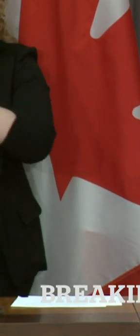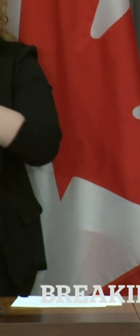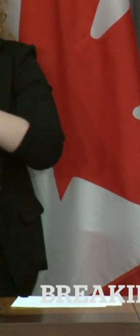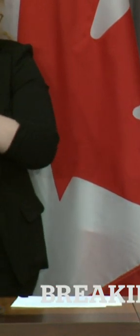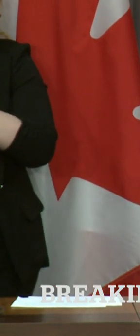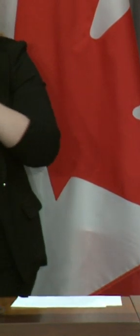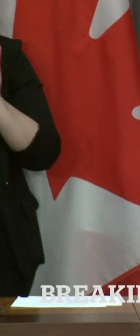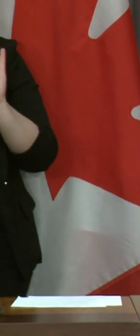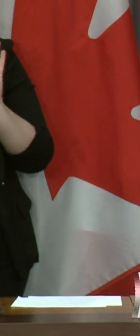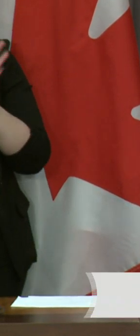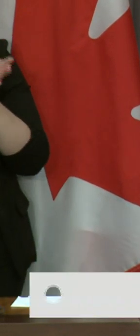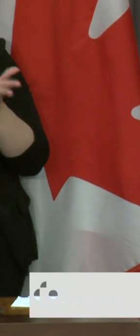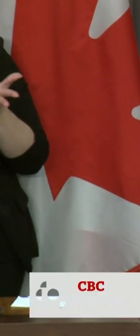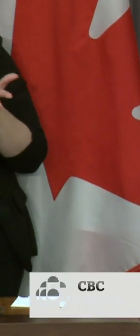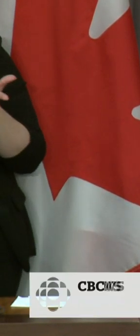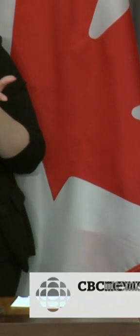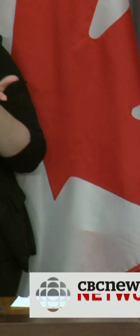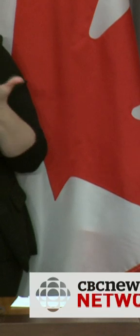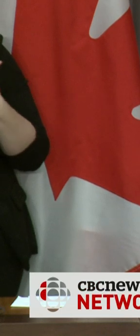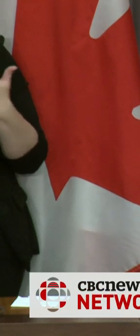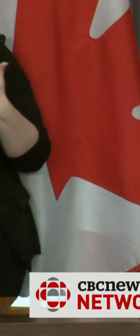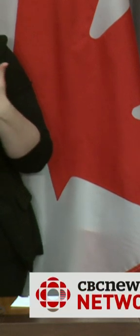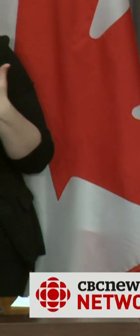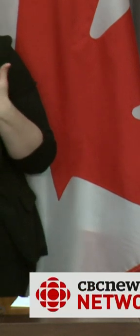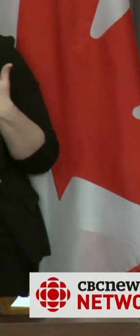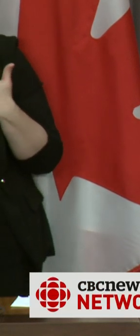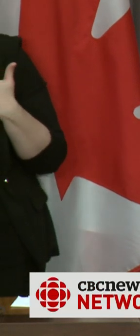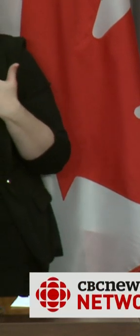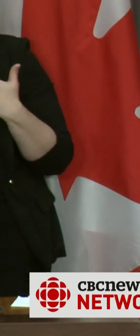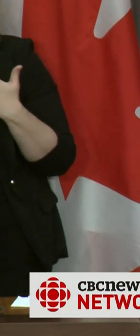measures, and we're going to be very transparent with Canadians